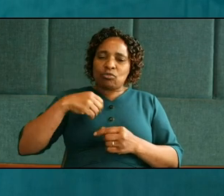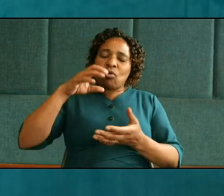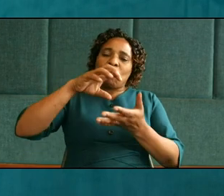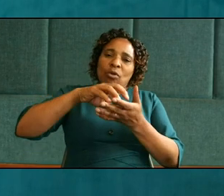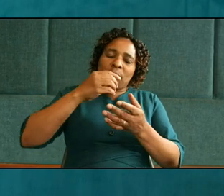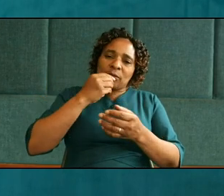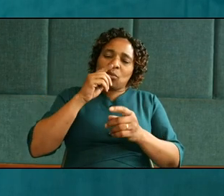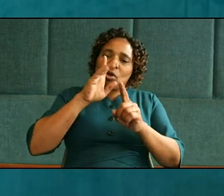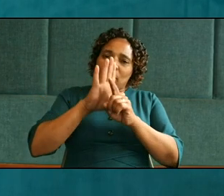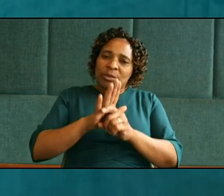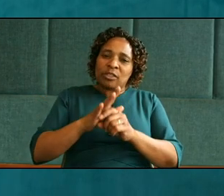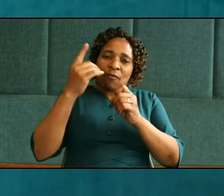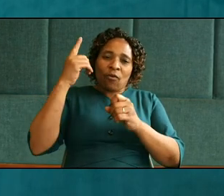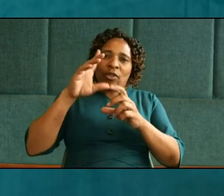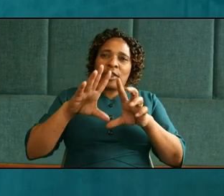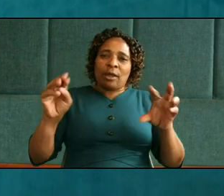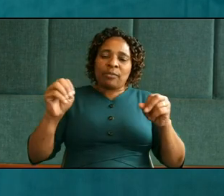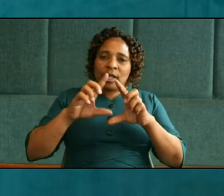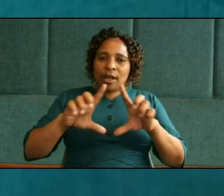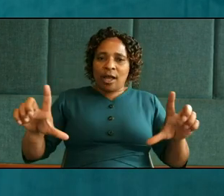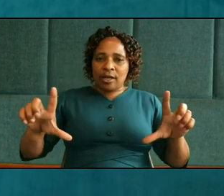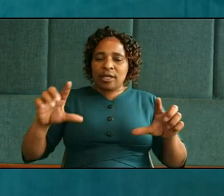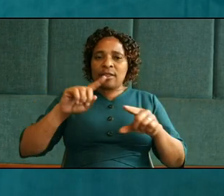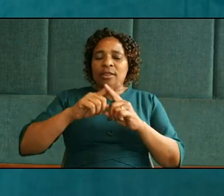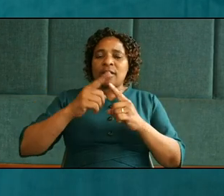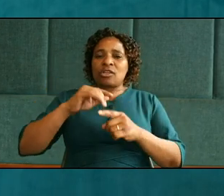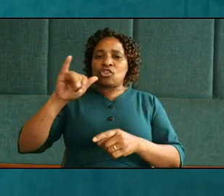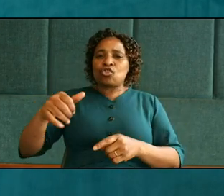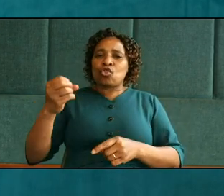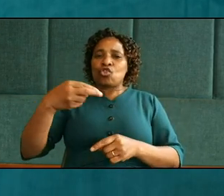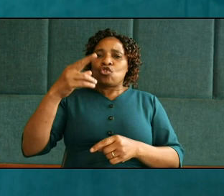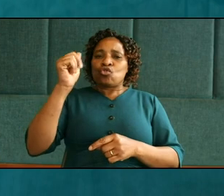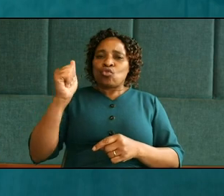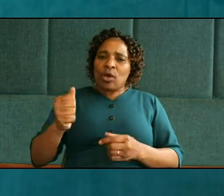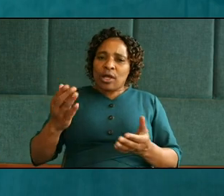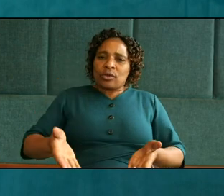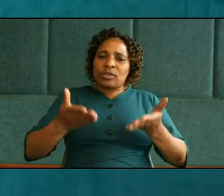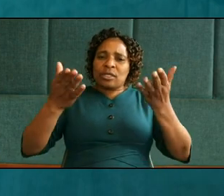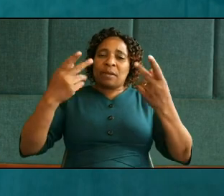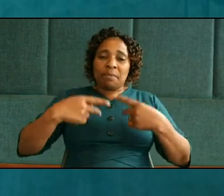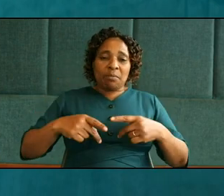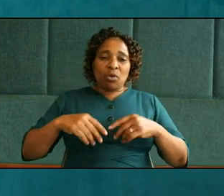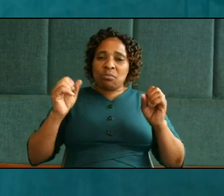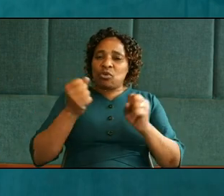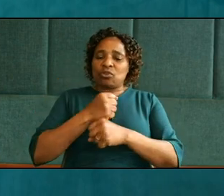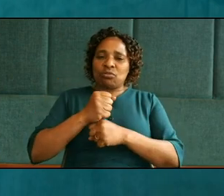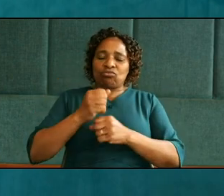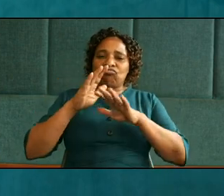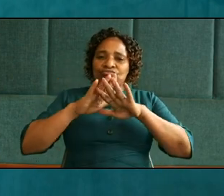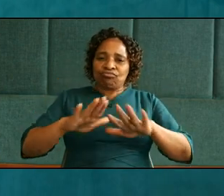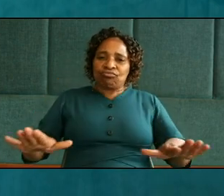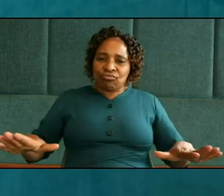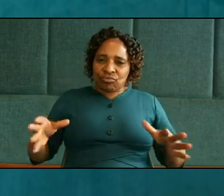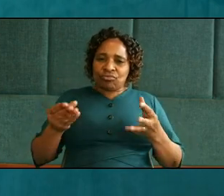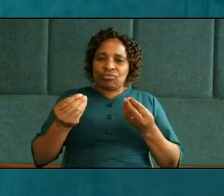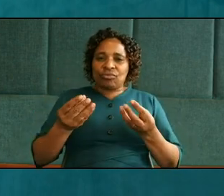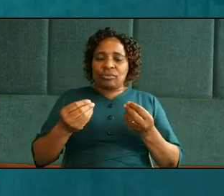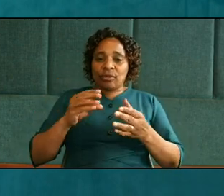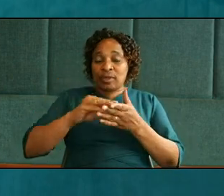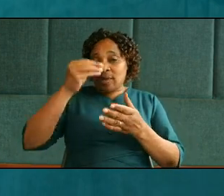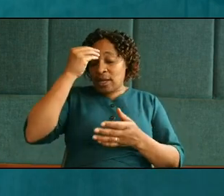land promised to Israel, and Joshua exhorted his people not to settle down at ease. So what we are learning from